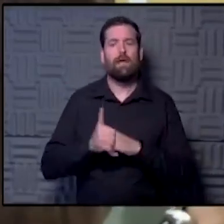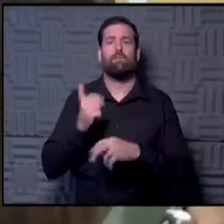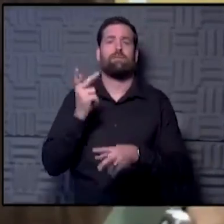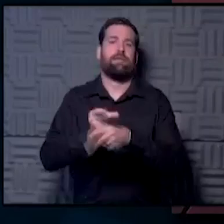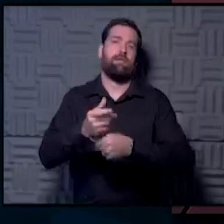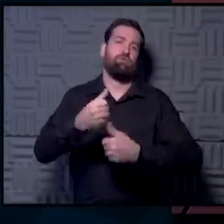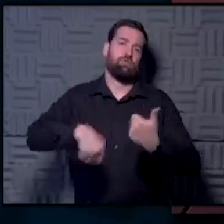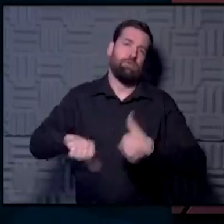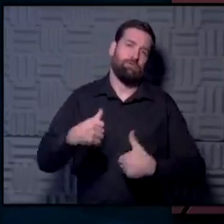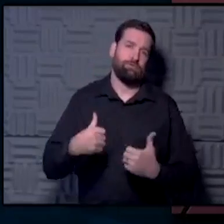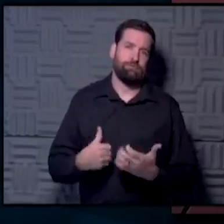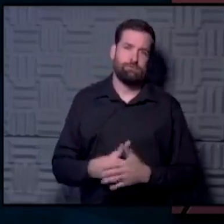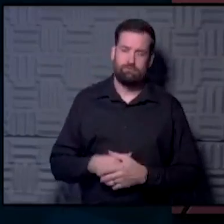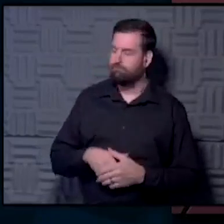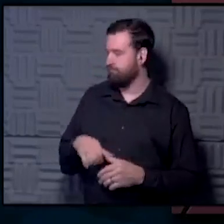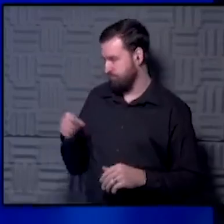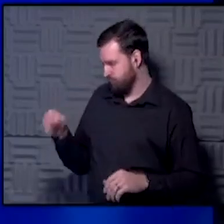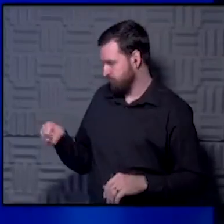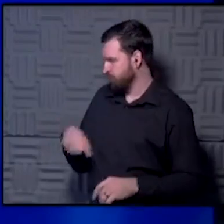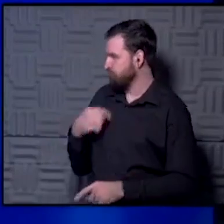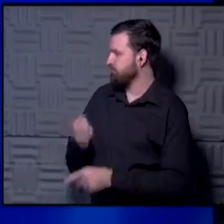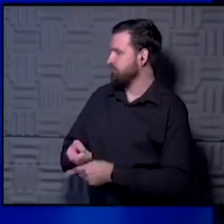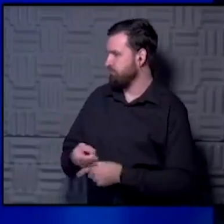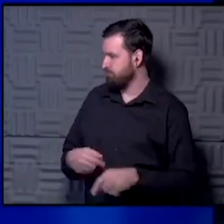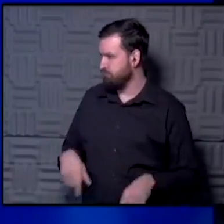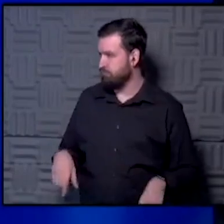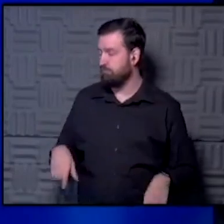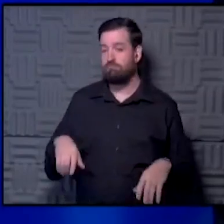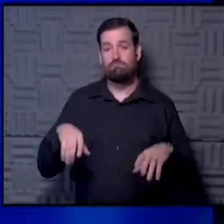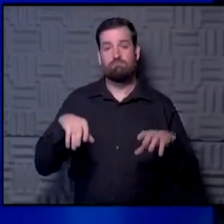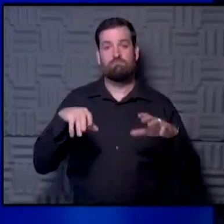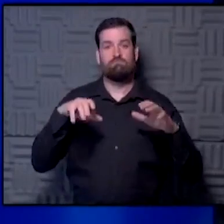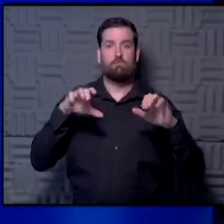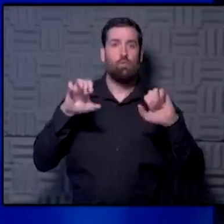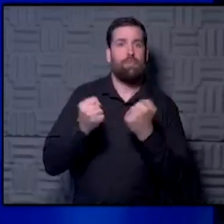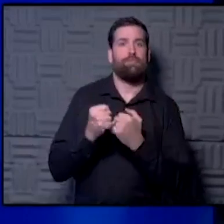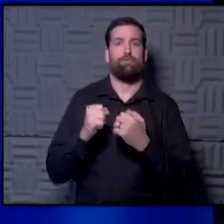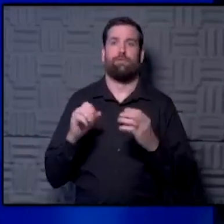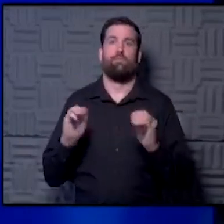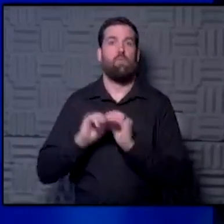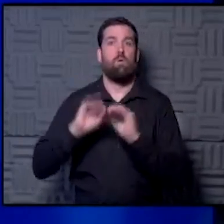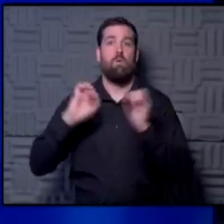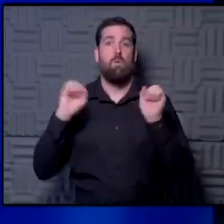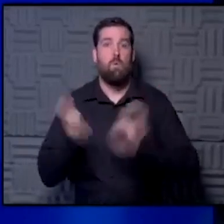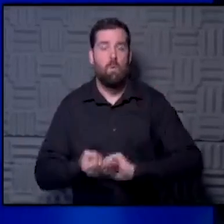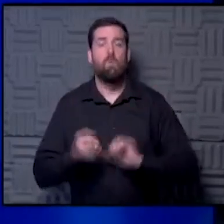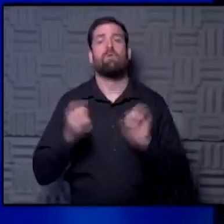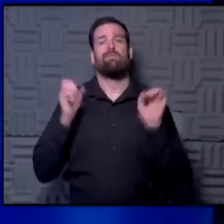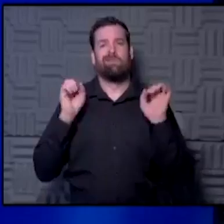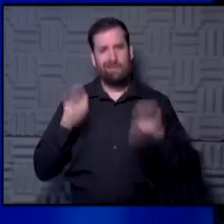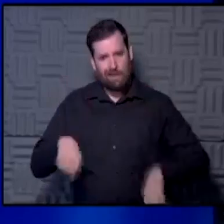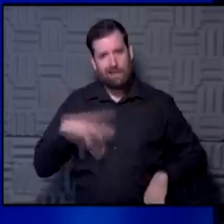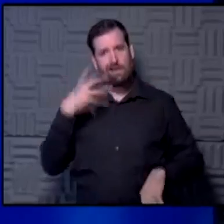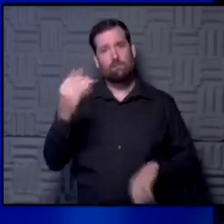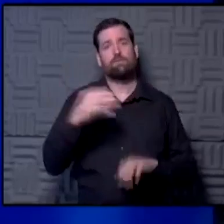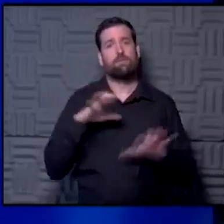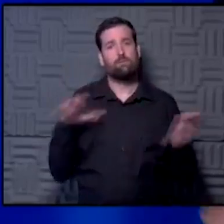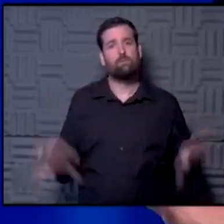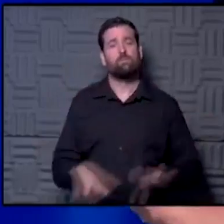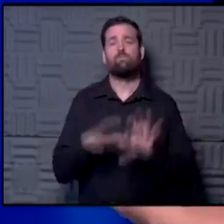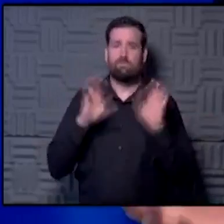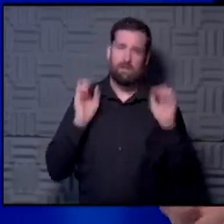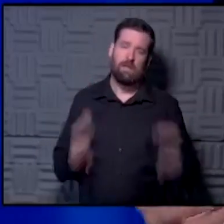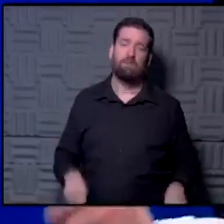other? Yeah, I think that's right. And, even as the weather turns colder, you can still go out inside and do things. I think there's a